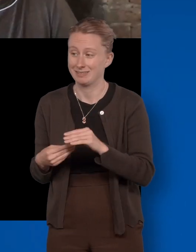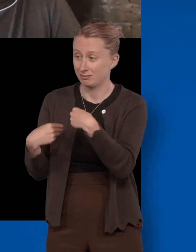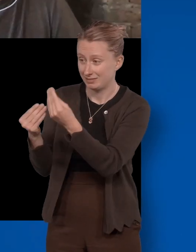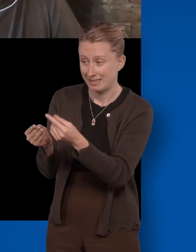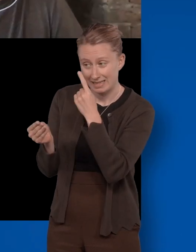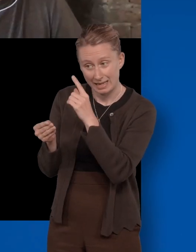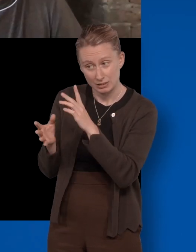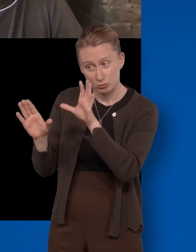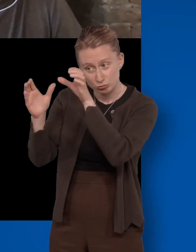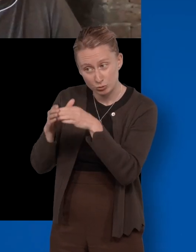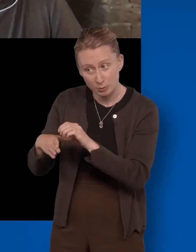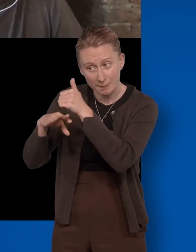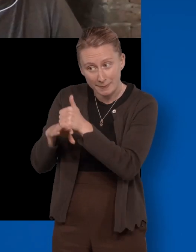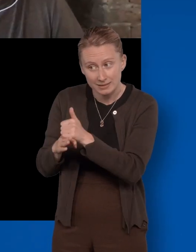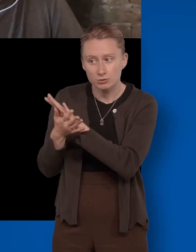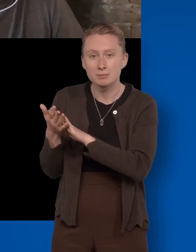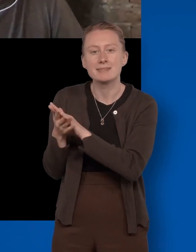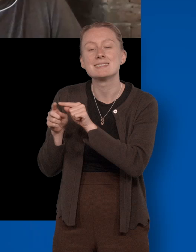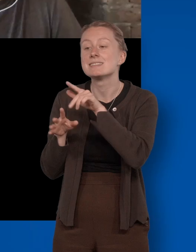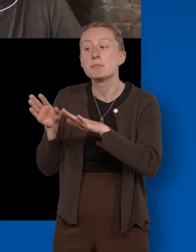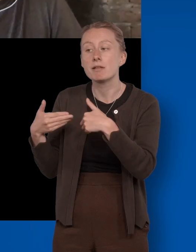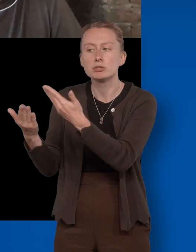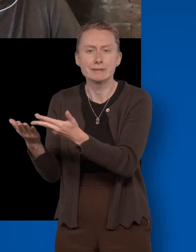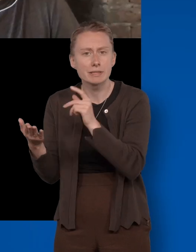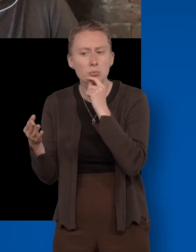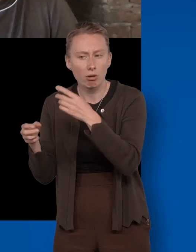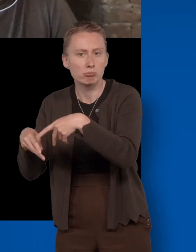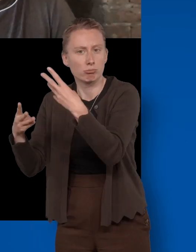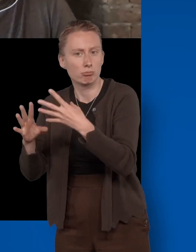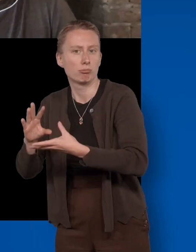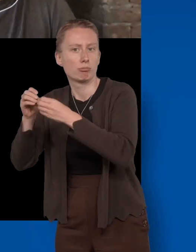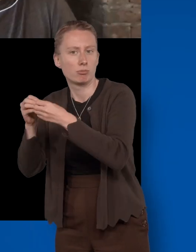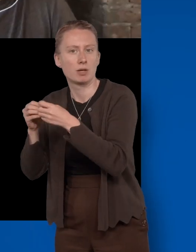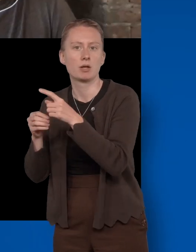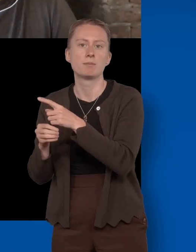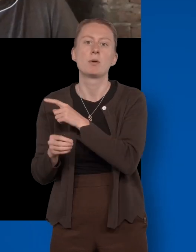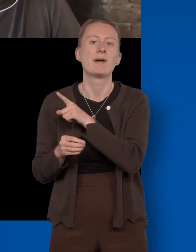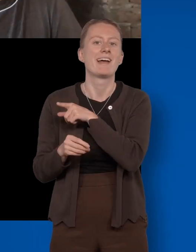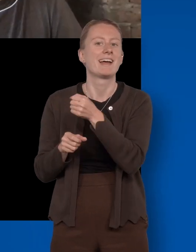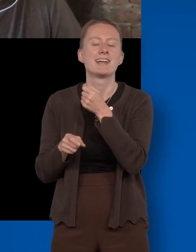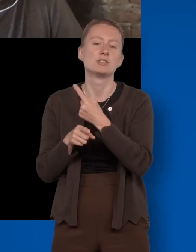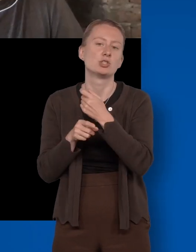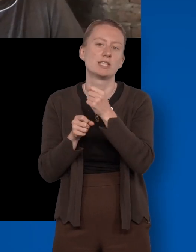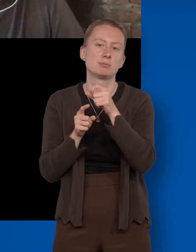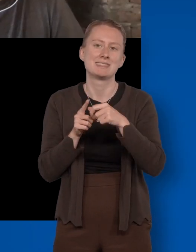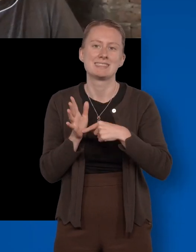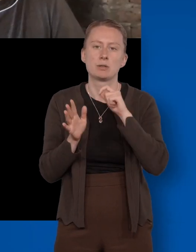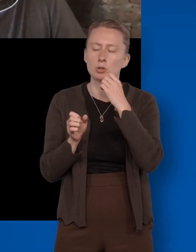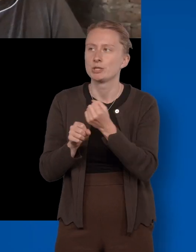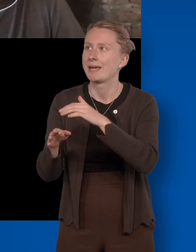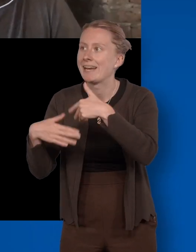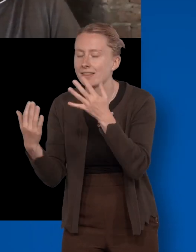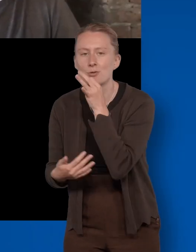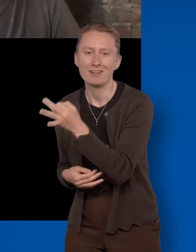can you group these based on semantic similarity, it will do it. But that's only because ChatGPT will do anything you ask of it.